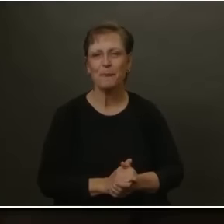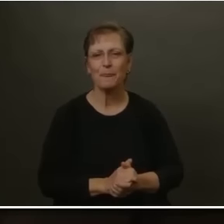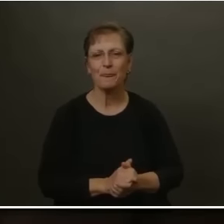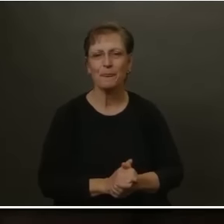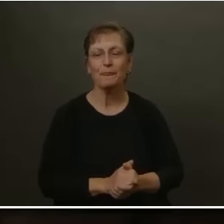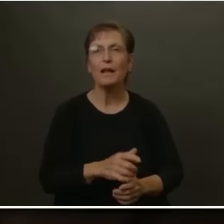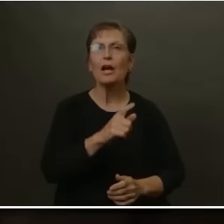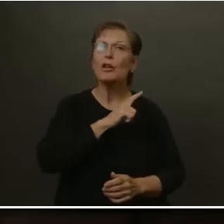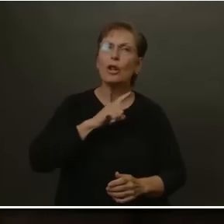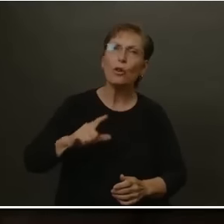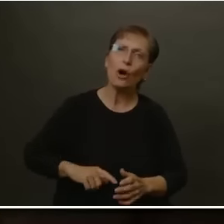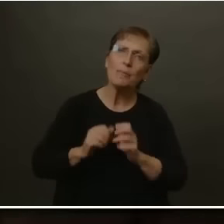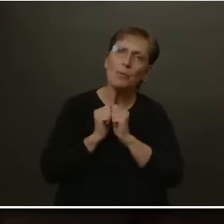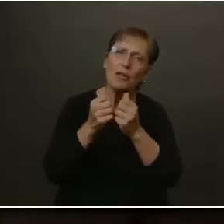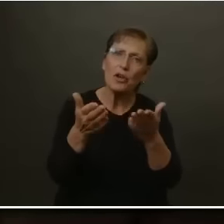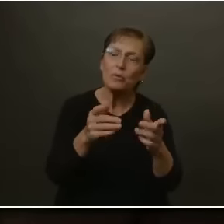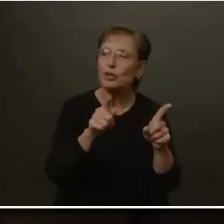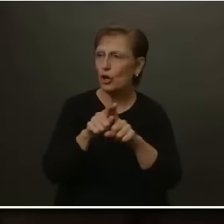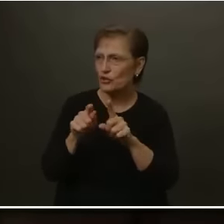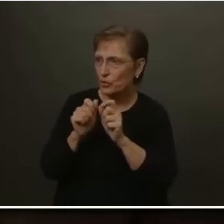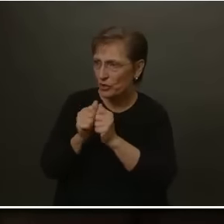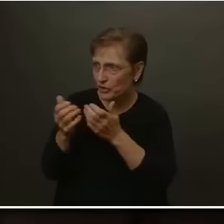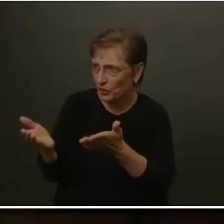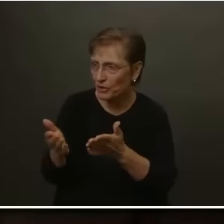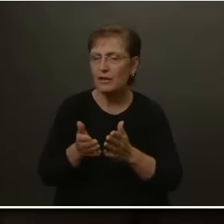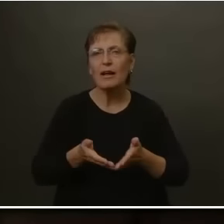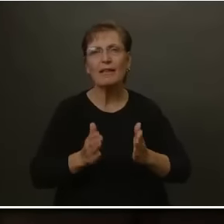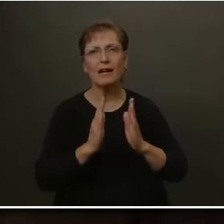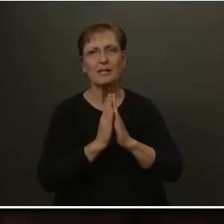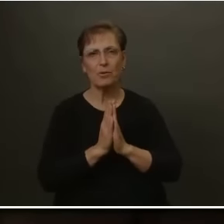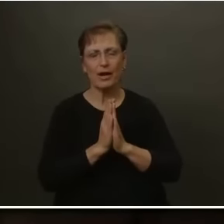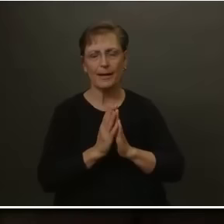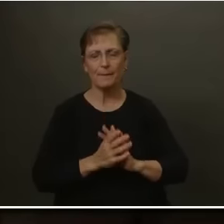The Lord be with you. And also with you. Let us pray.